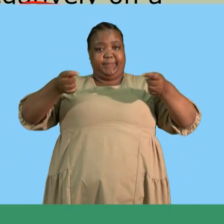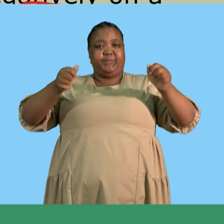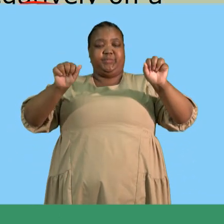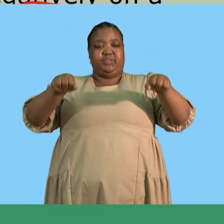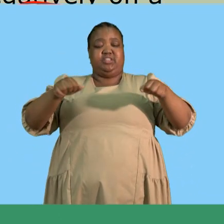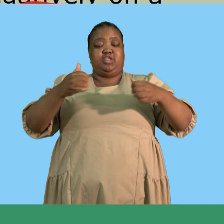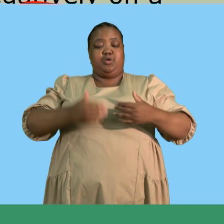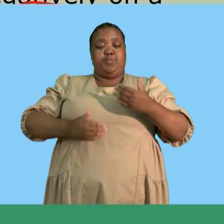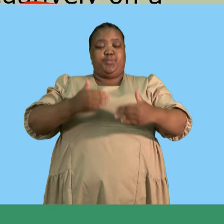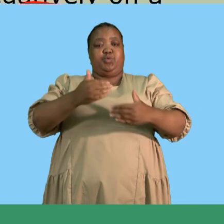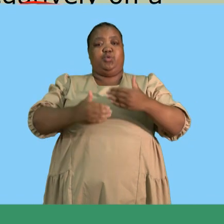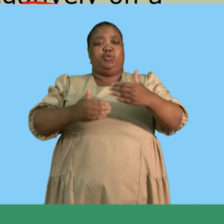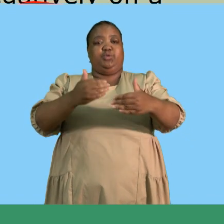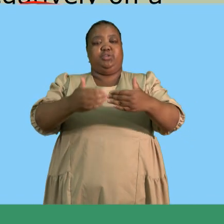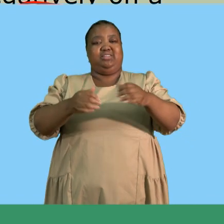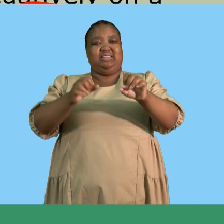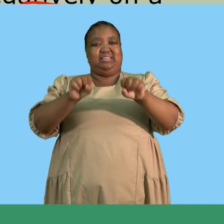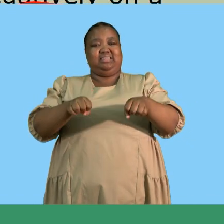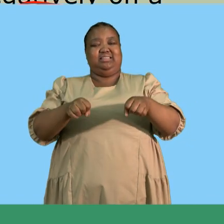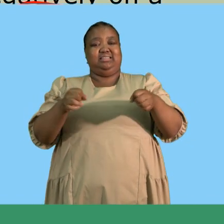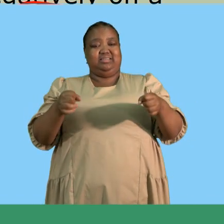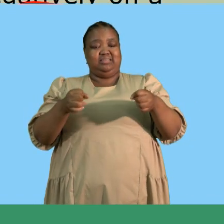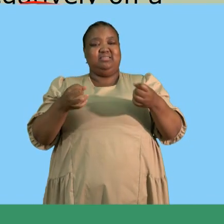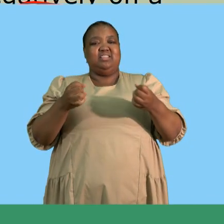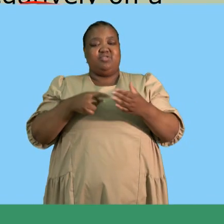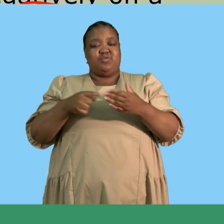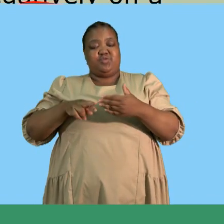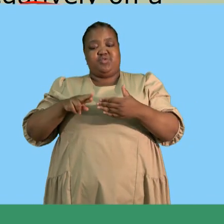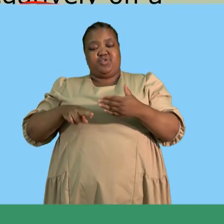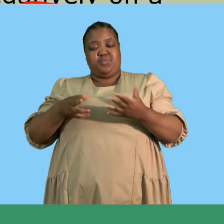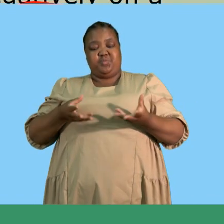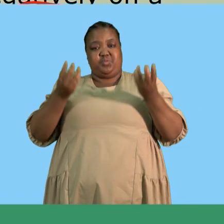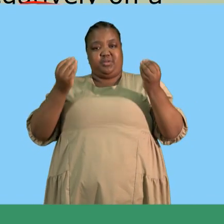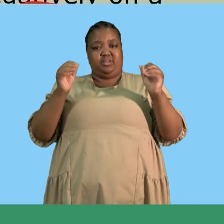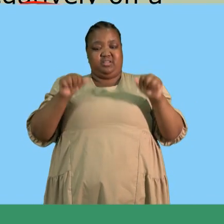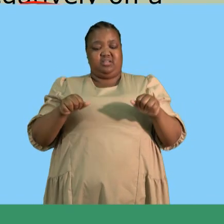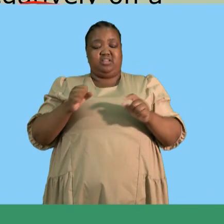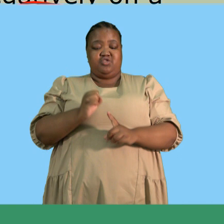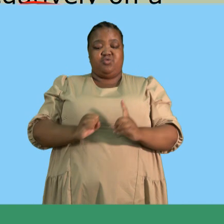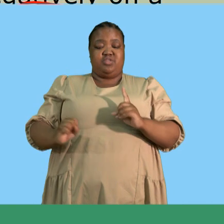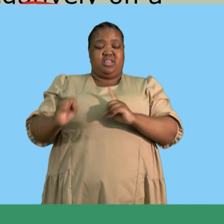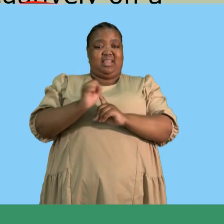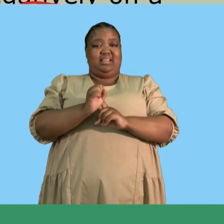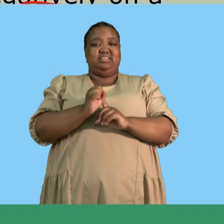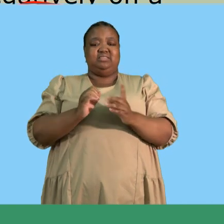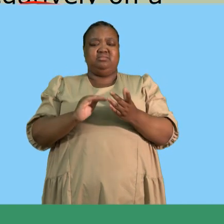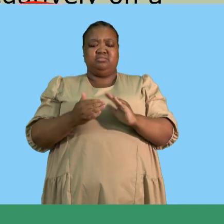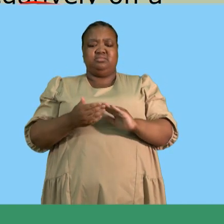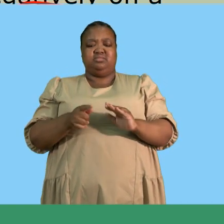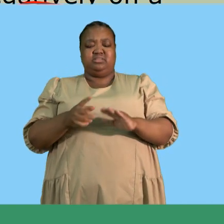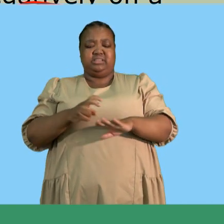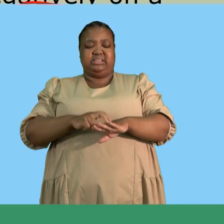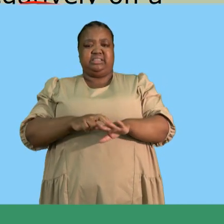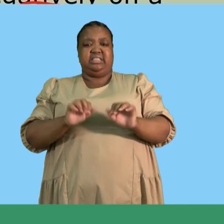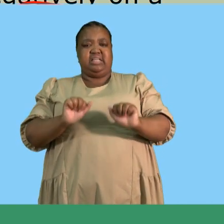the processes and institutions that produce results to meet the needs of society while